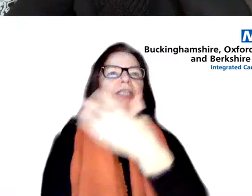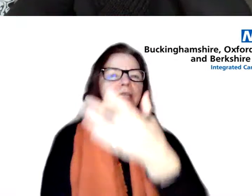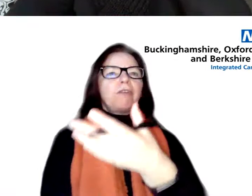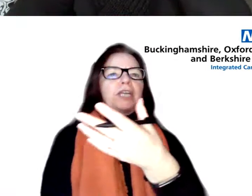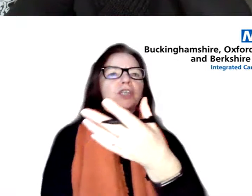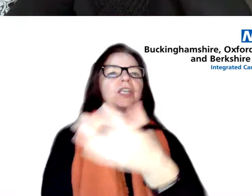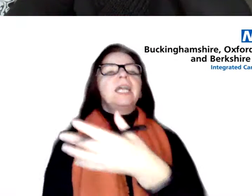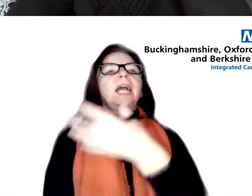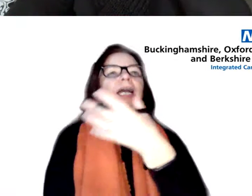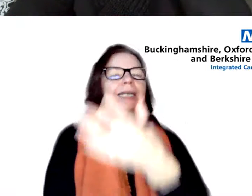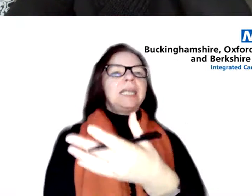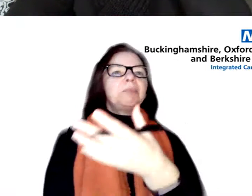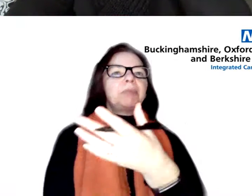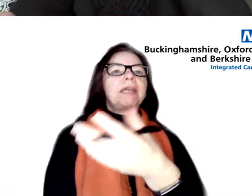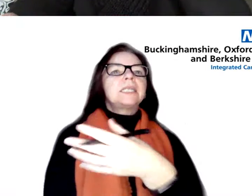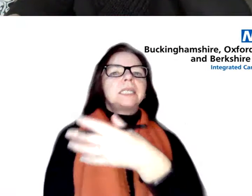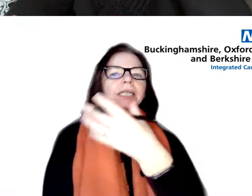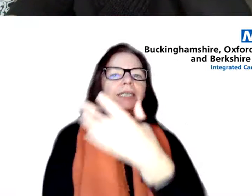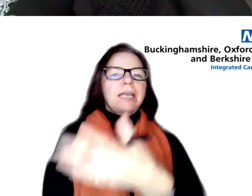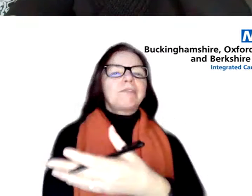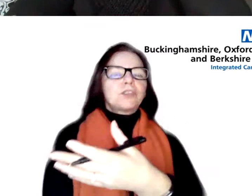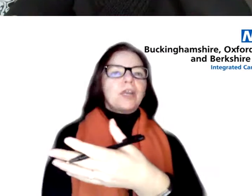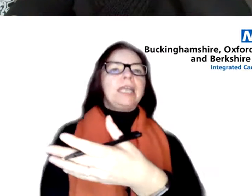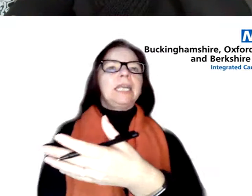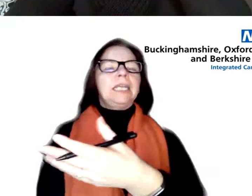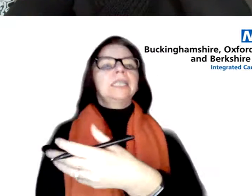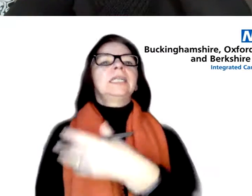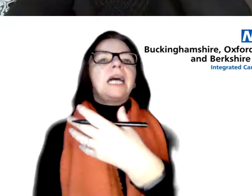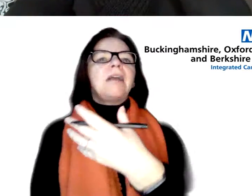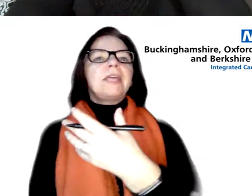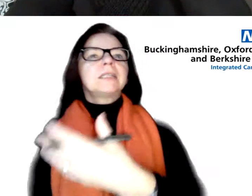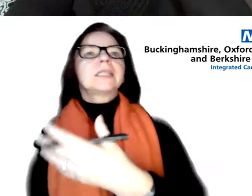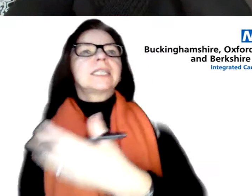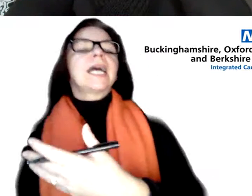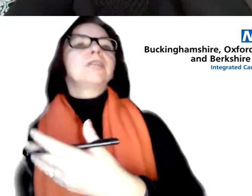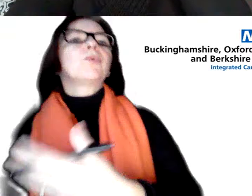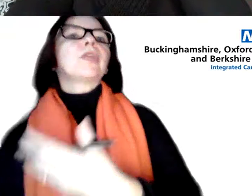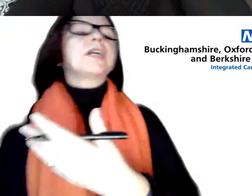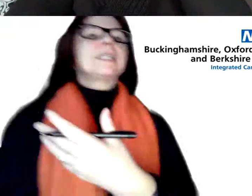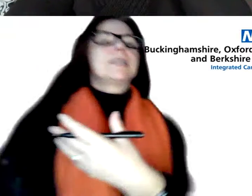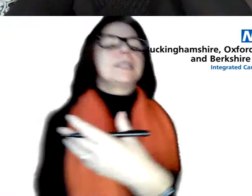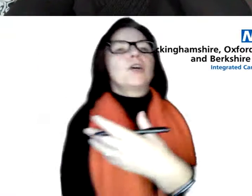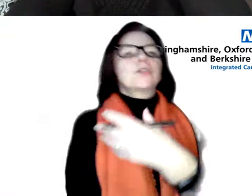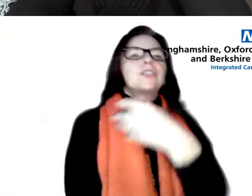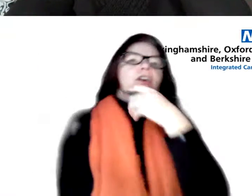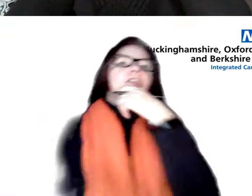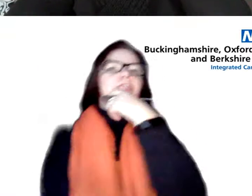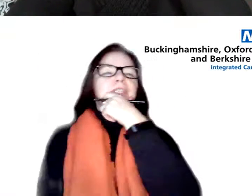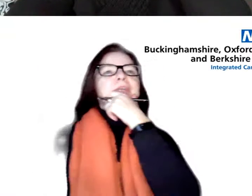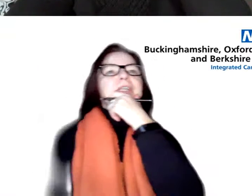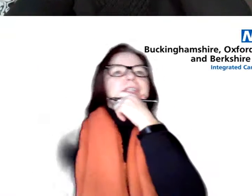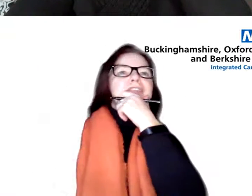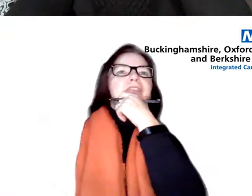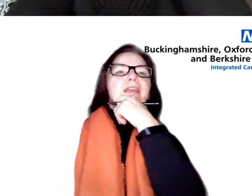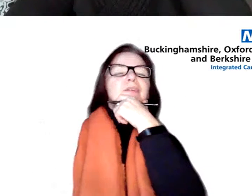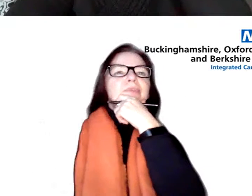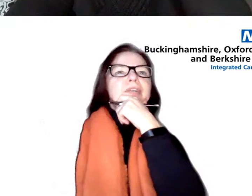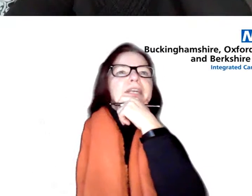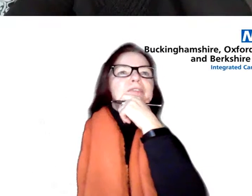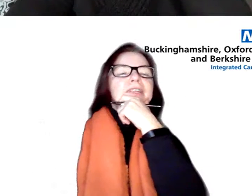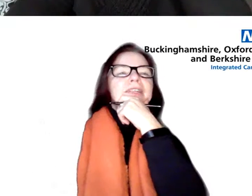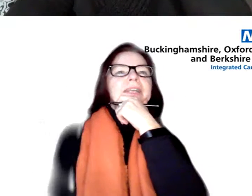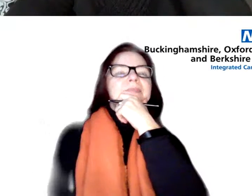wanted to purchase Nourish and get it implemented and have the training and then understand what the licensing costs are, if you can give me an idea